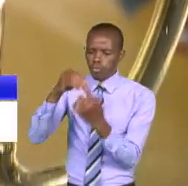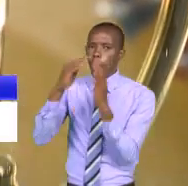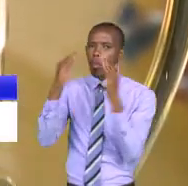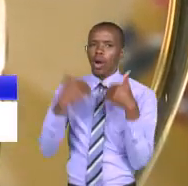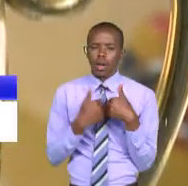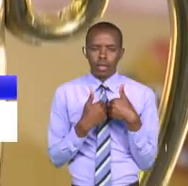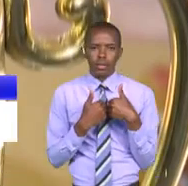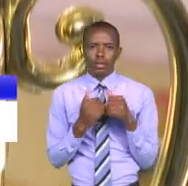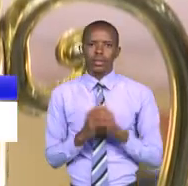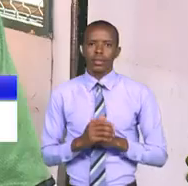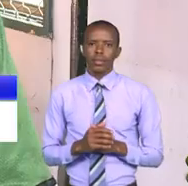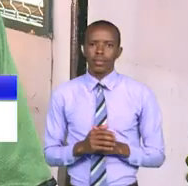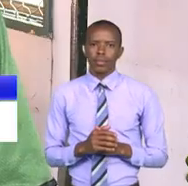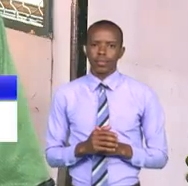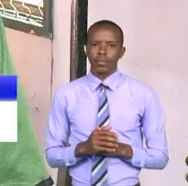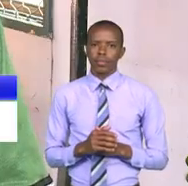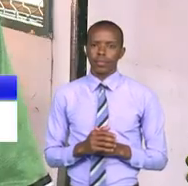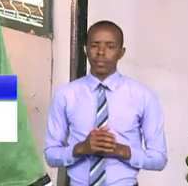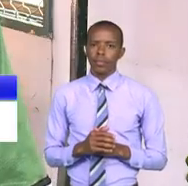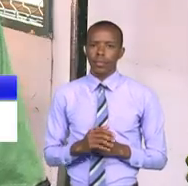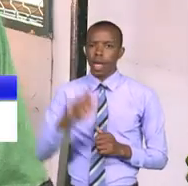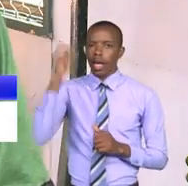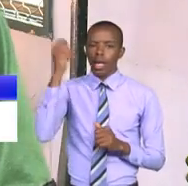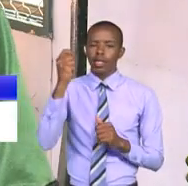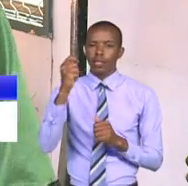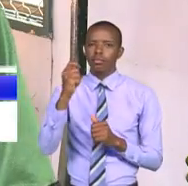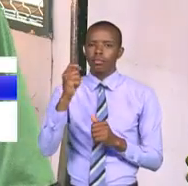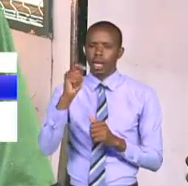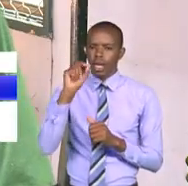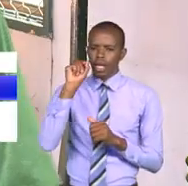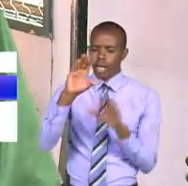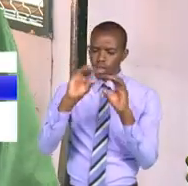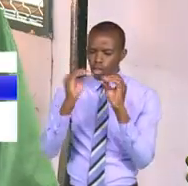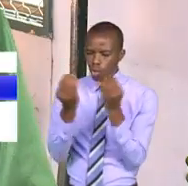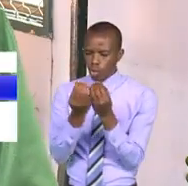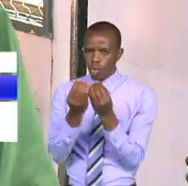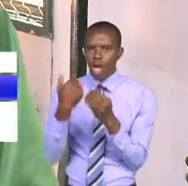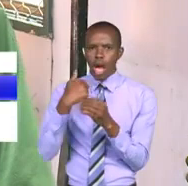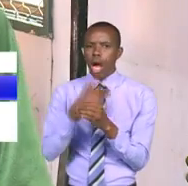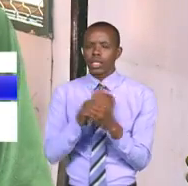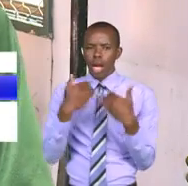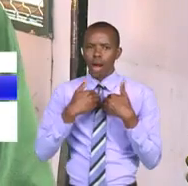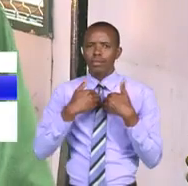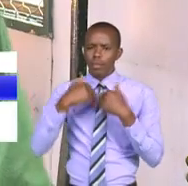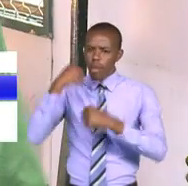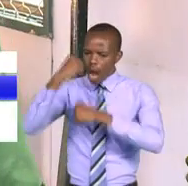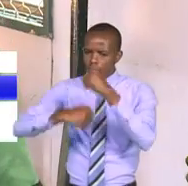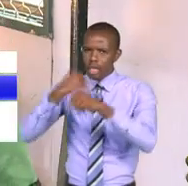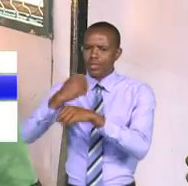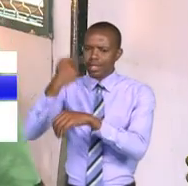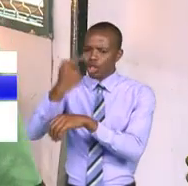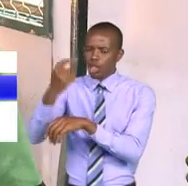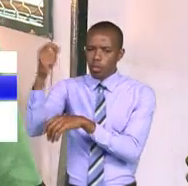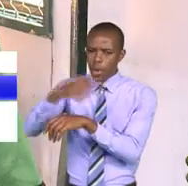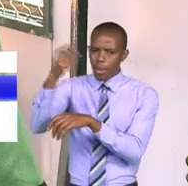prevalence. As Kenya Darts Association, we hold events every month